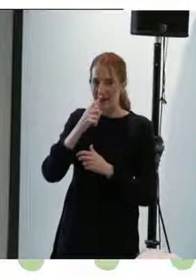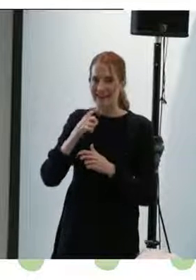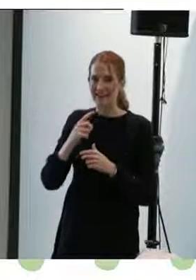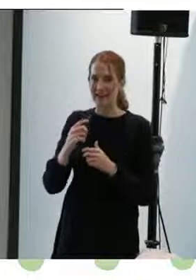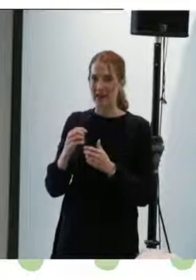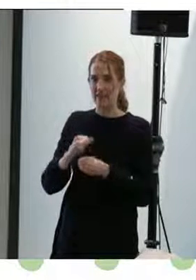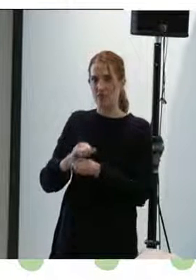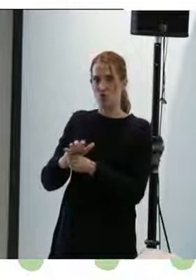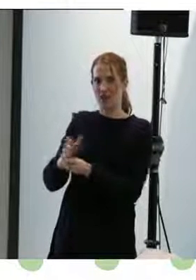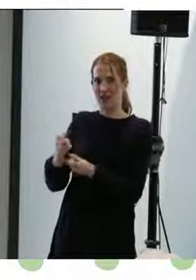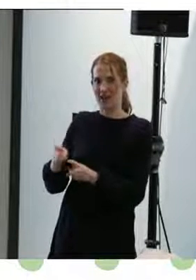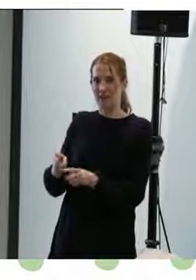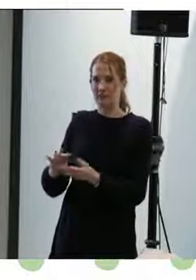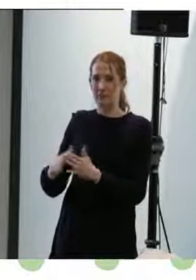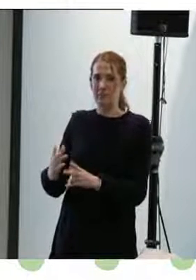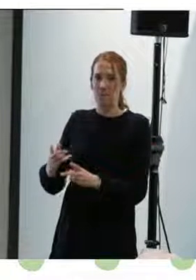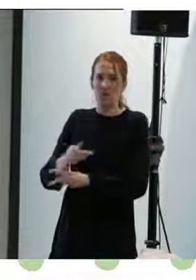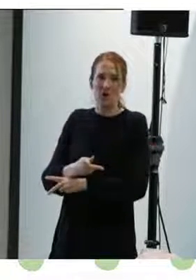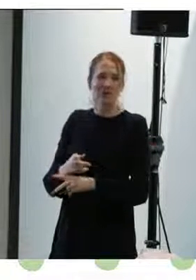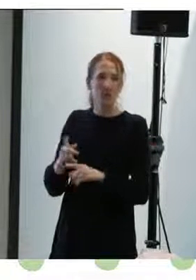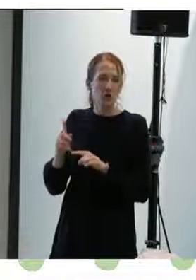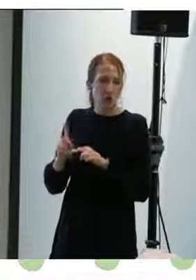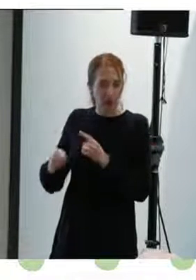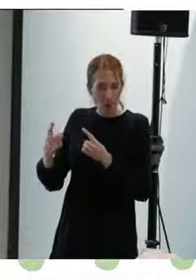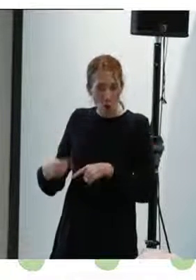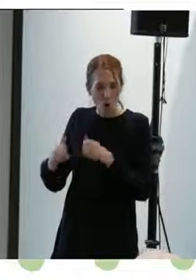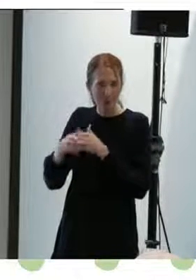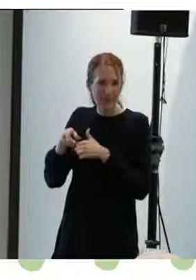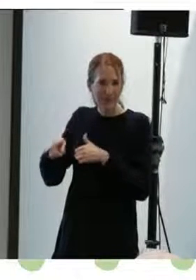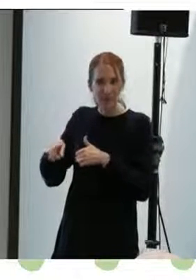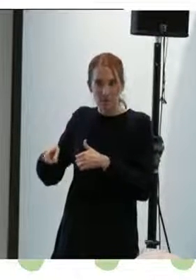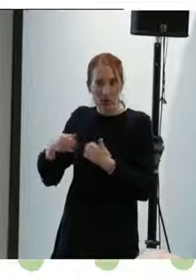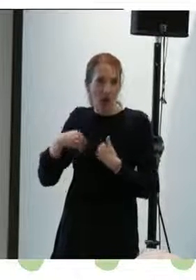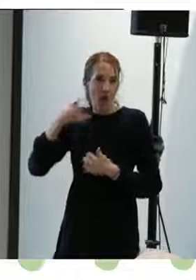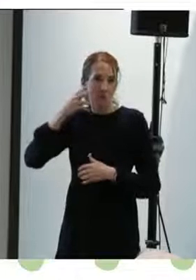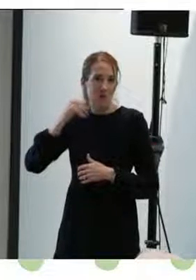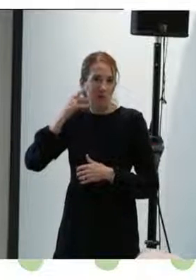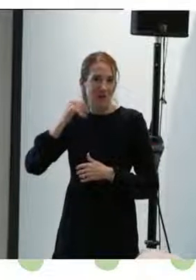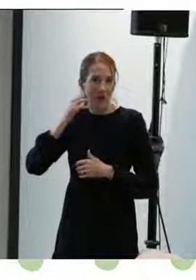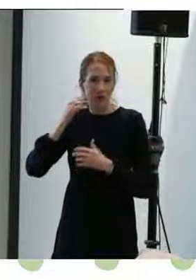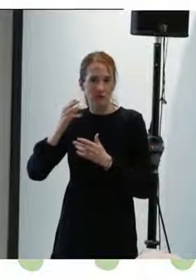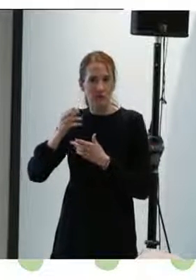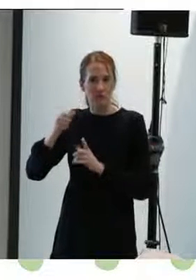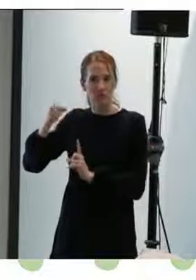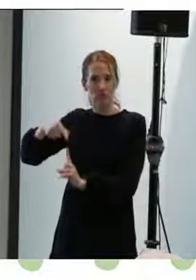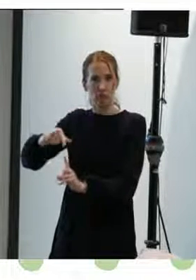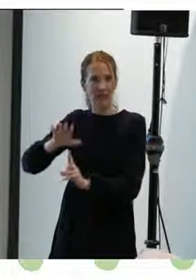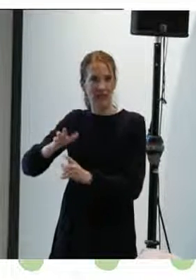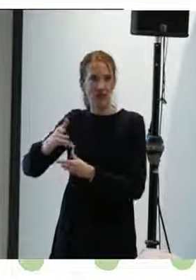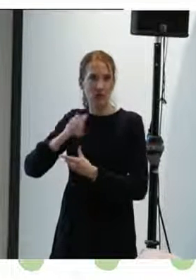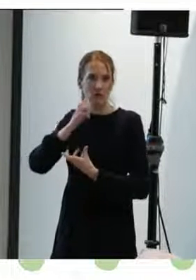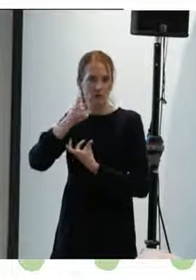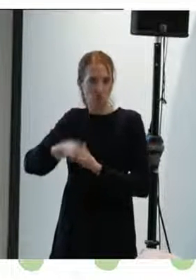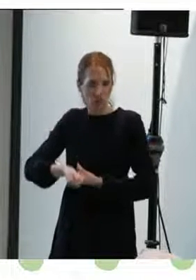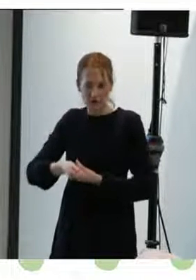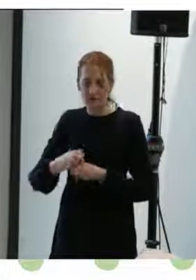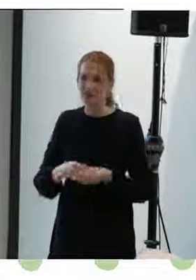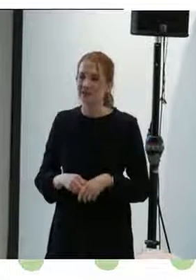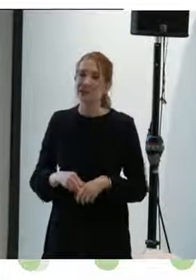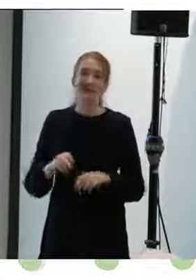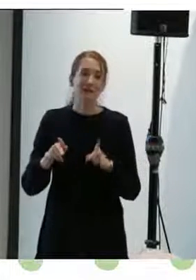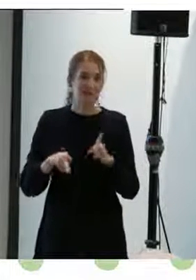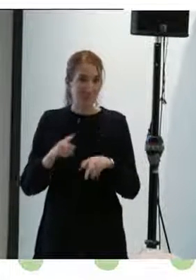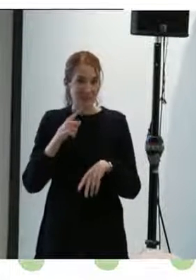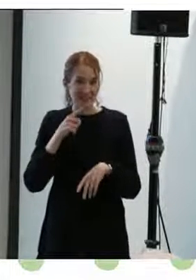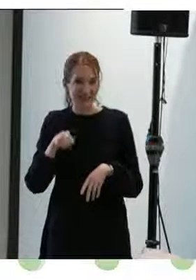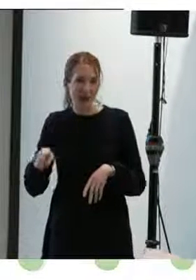I couldn't really argue with them because they'd had these experiences that caused that distrust. And I did hear people say like, oh yeah, people like